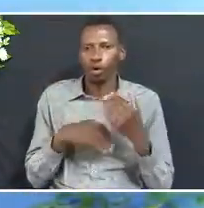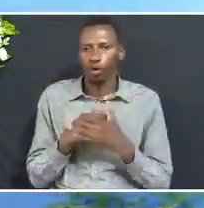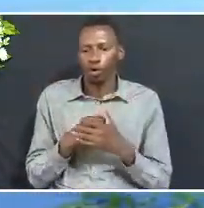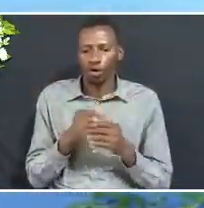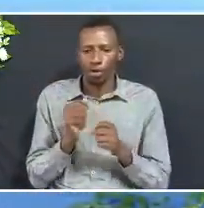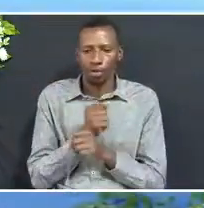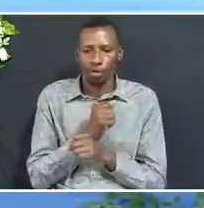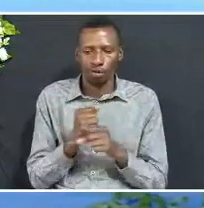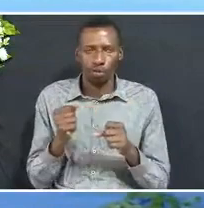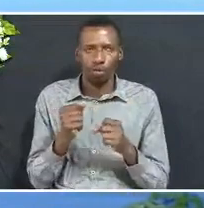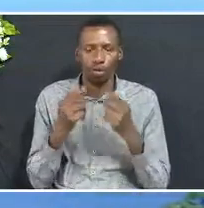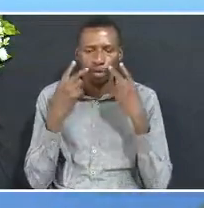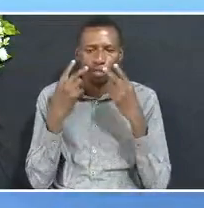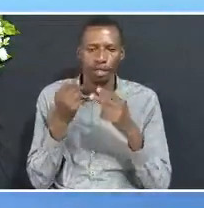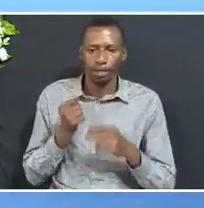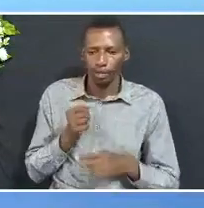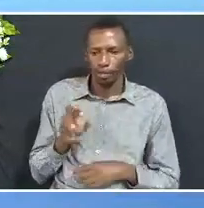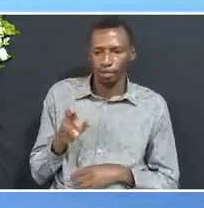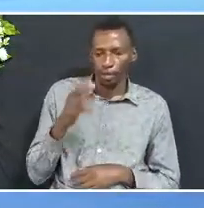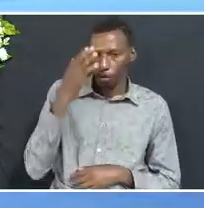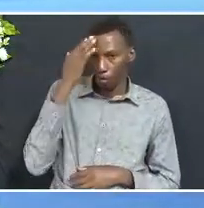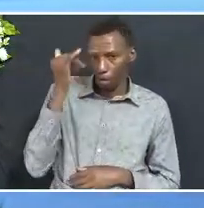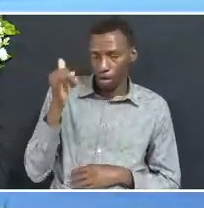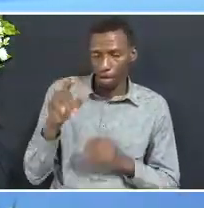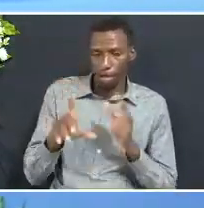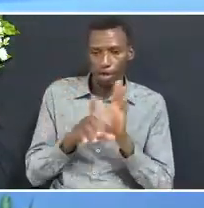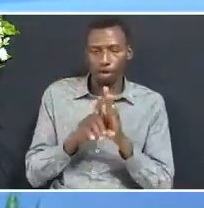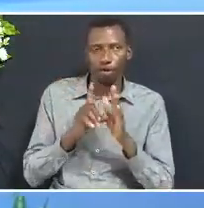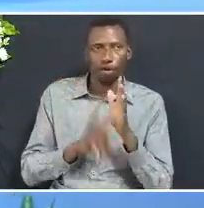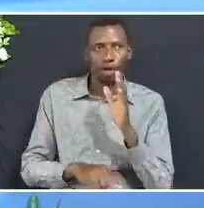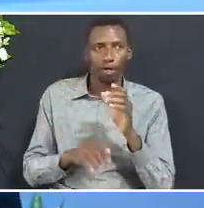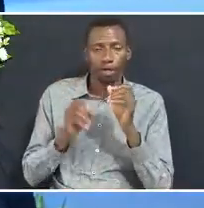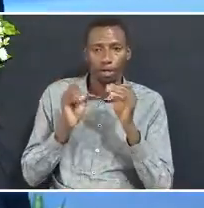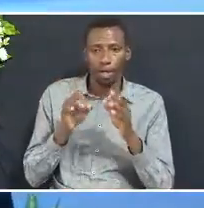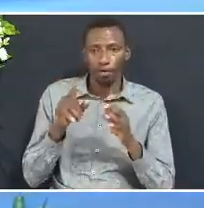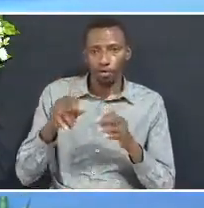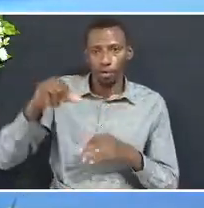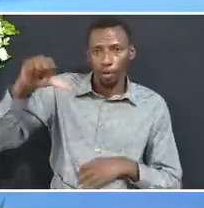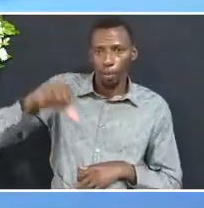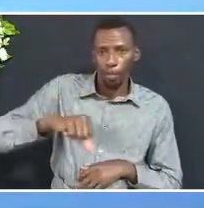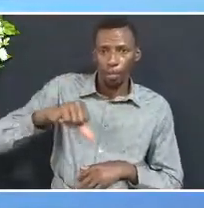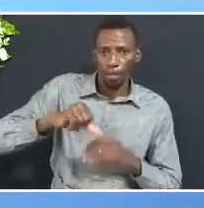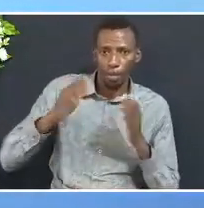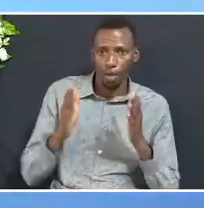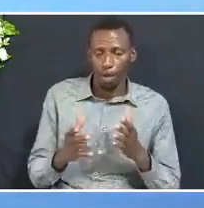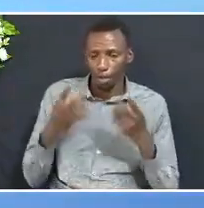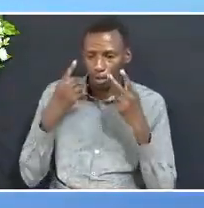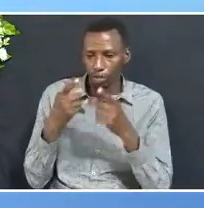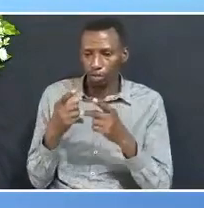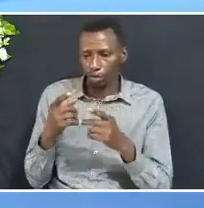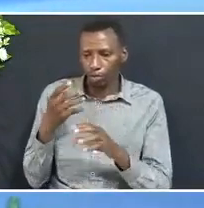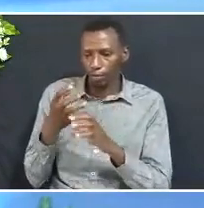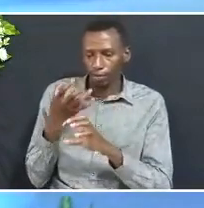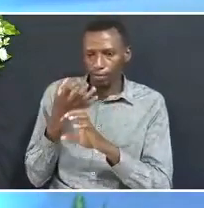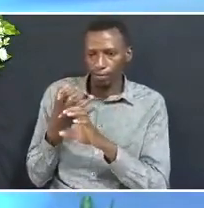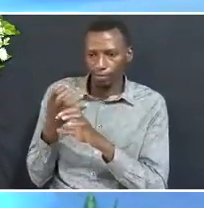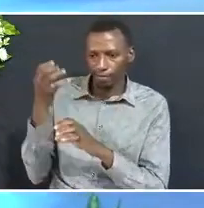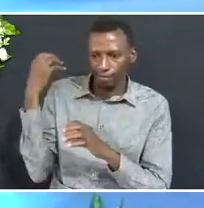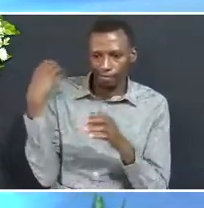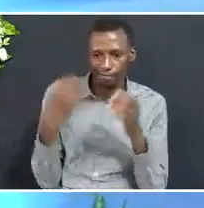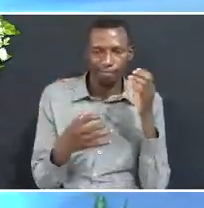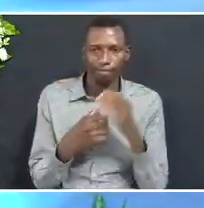to see her, because the law was, if you are seen and you are an adulterer, you will be stoned. So she hid